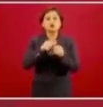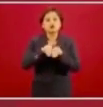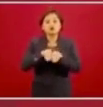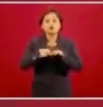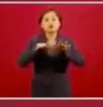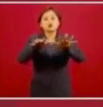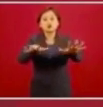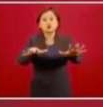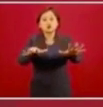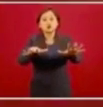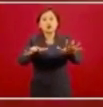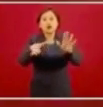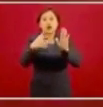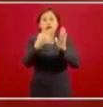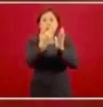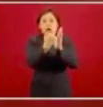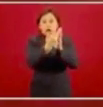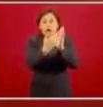we have published